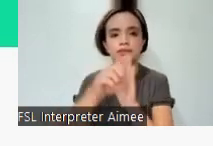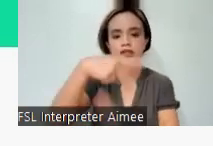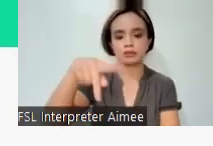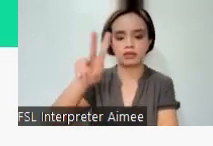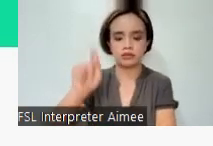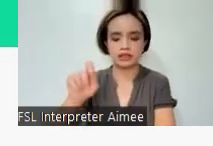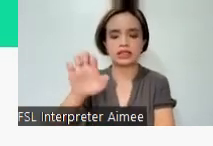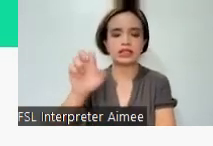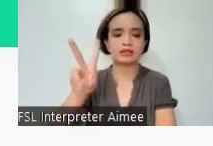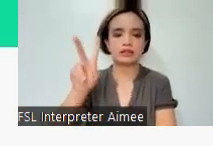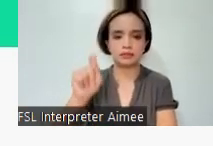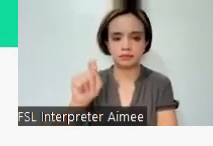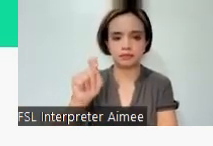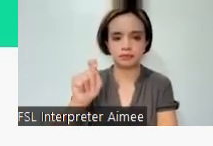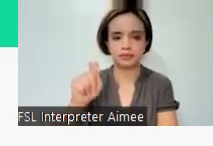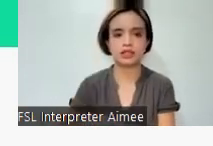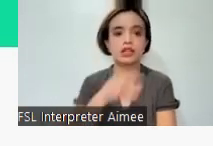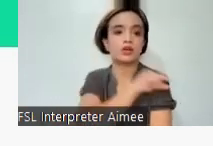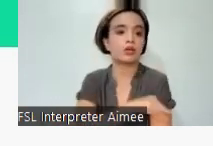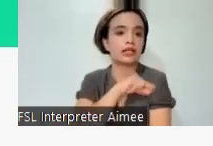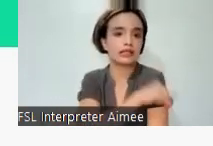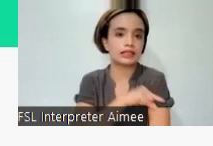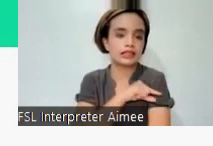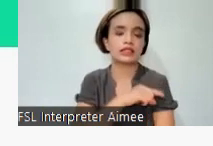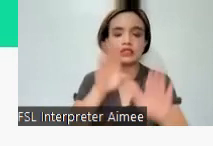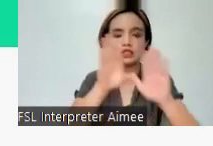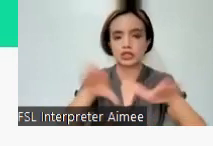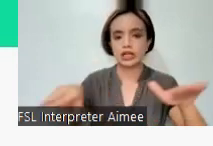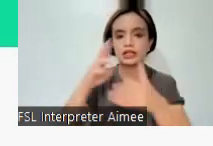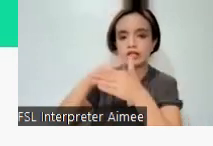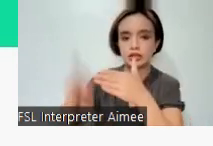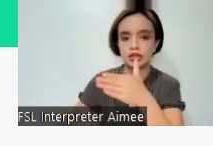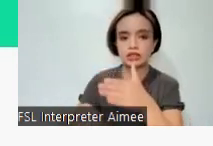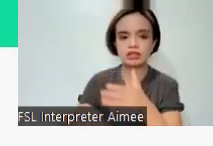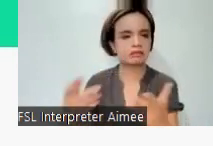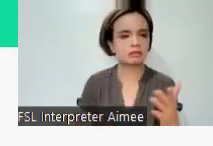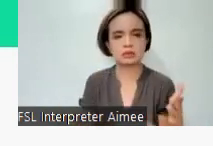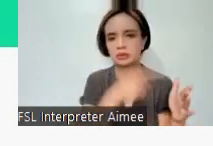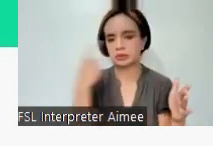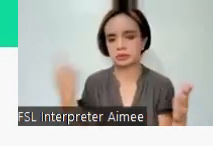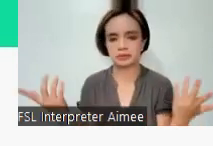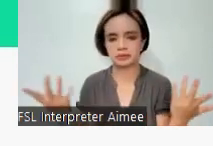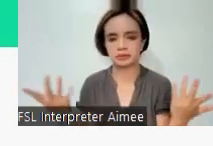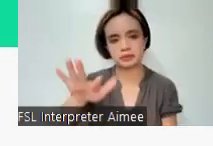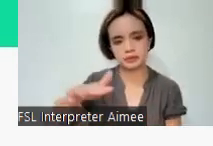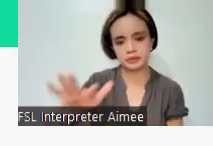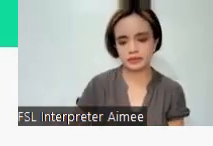and EVT. The quality of child output was seldom scrutinized.